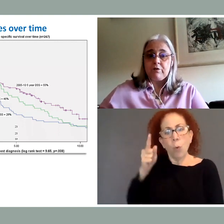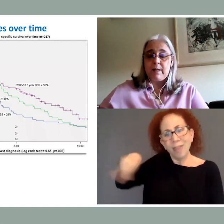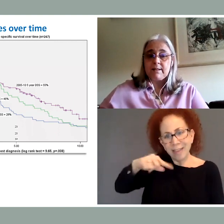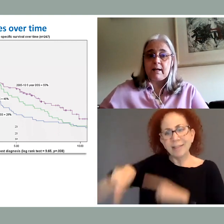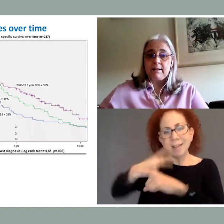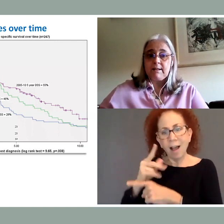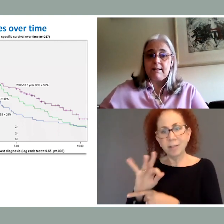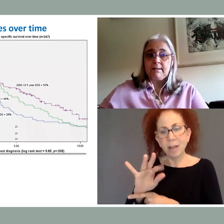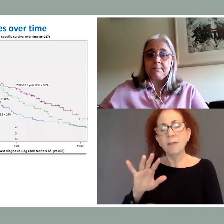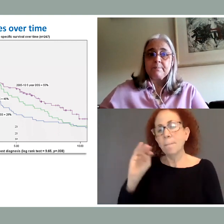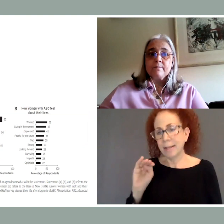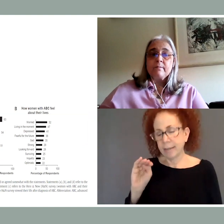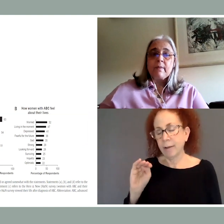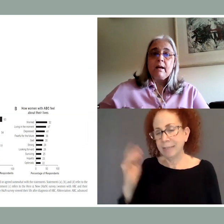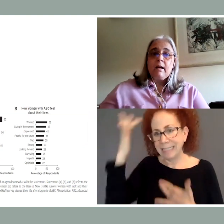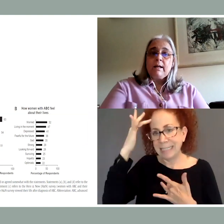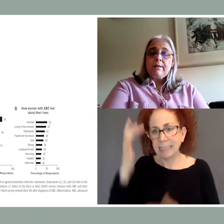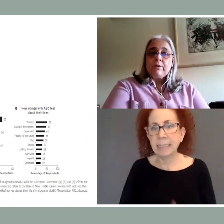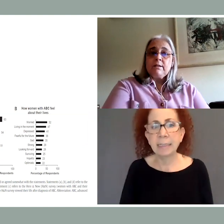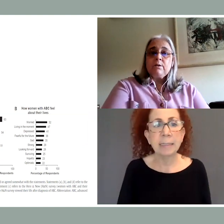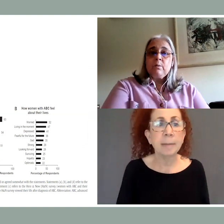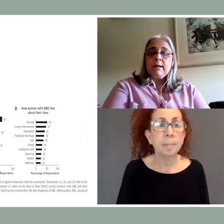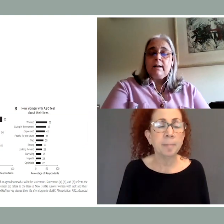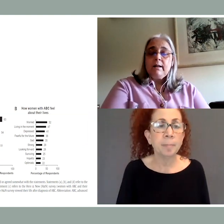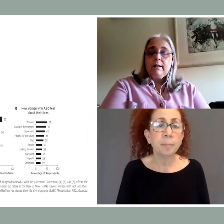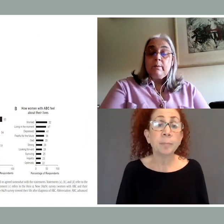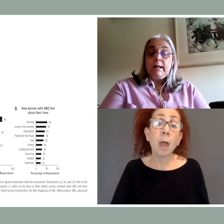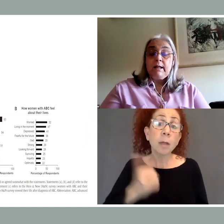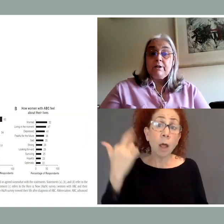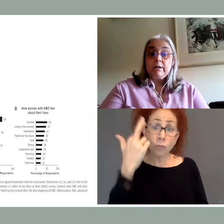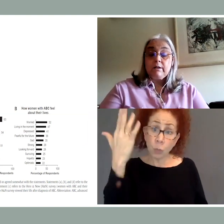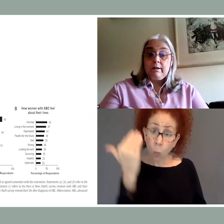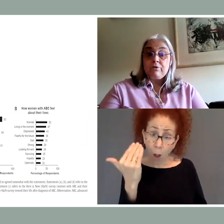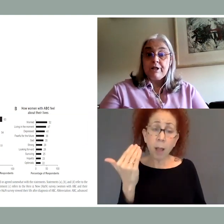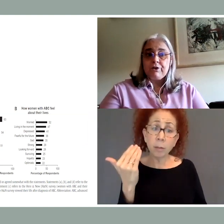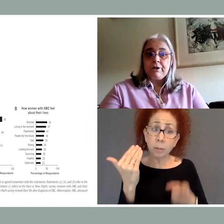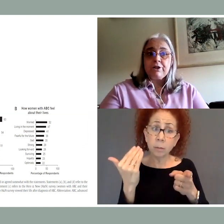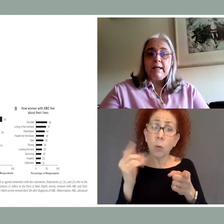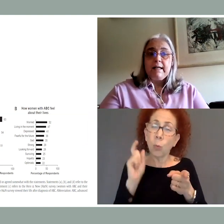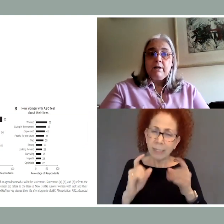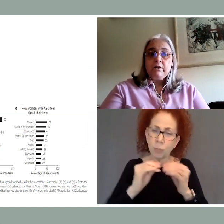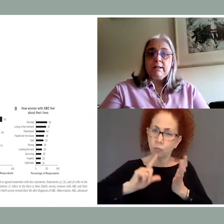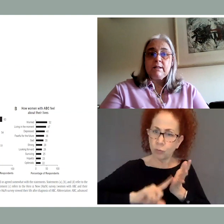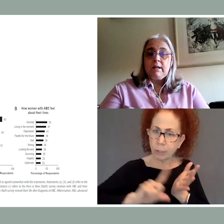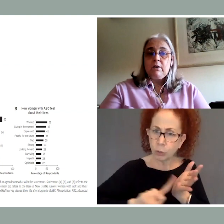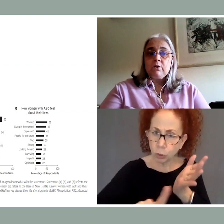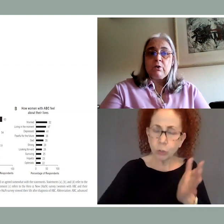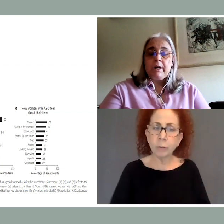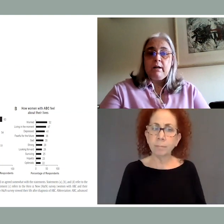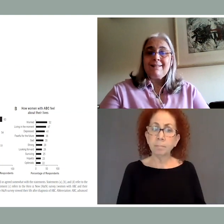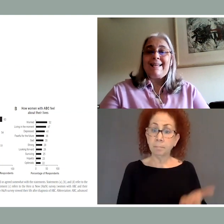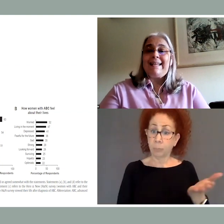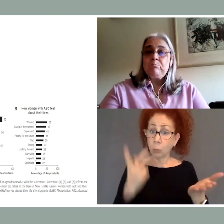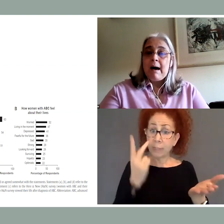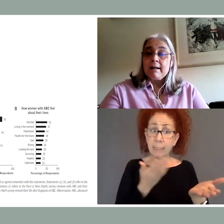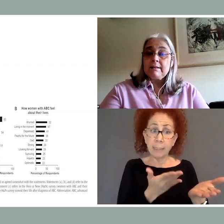of metastatic disease. Another reason why we need research, you can see also